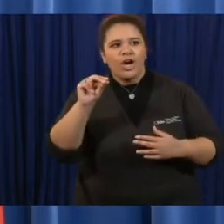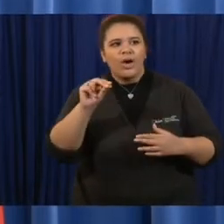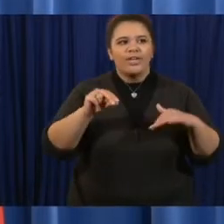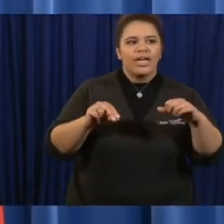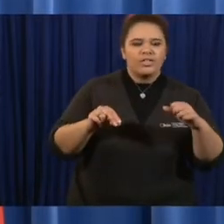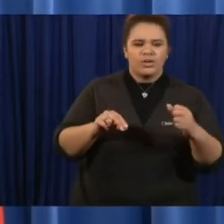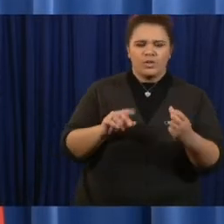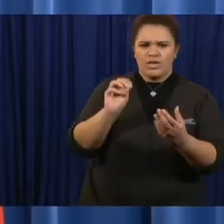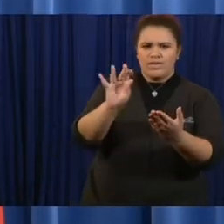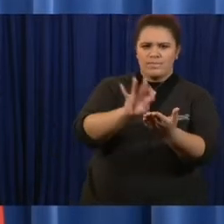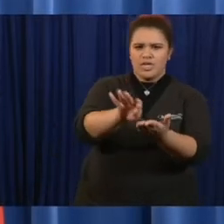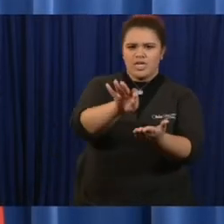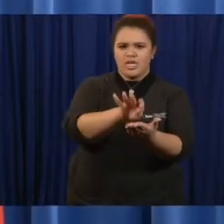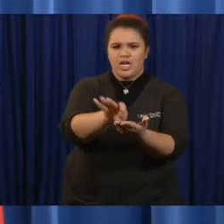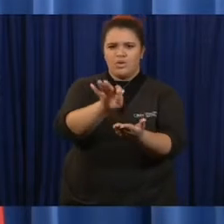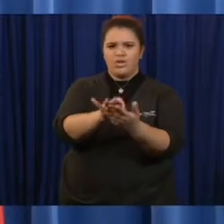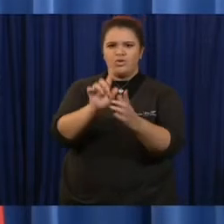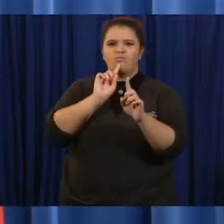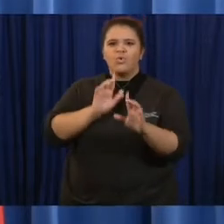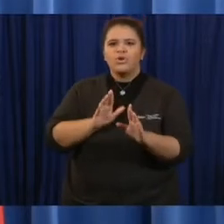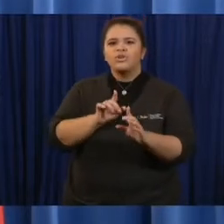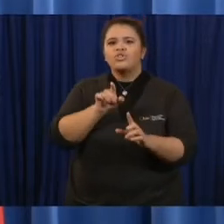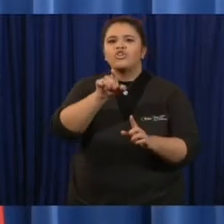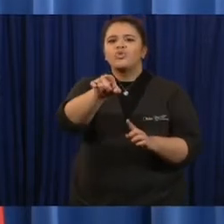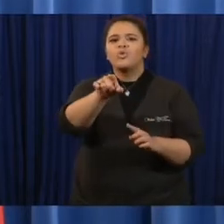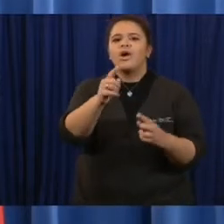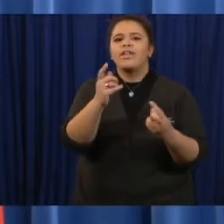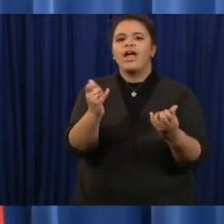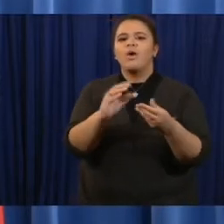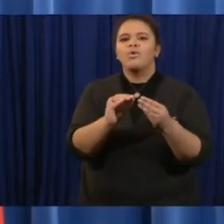count, you are number 11.